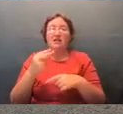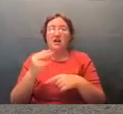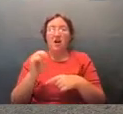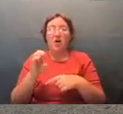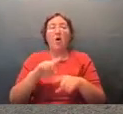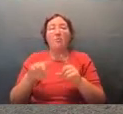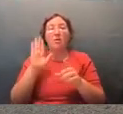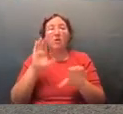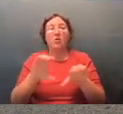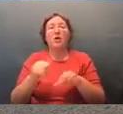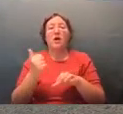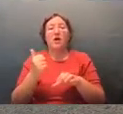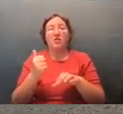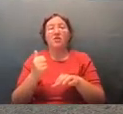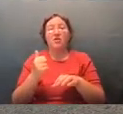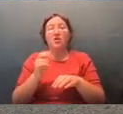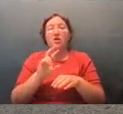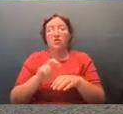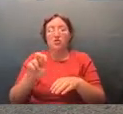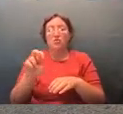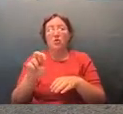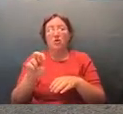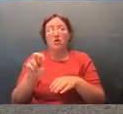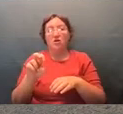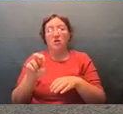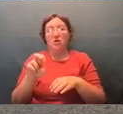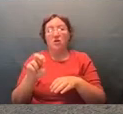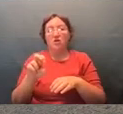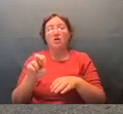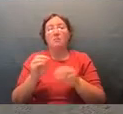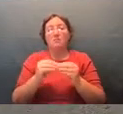another video or another virtual tour coming up here, a little bit more